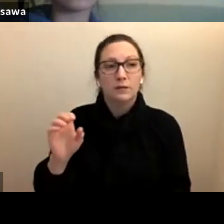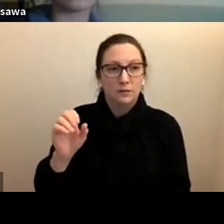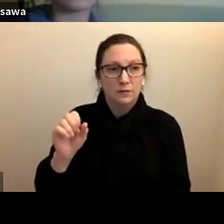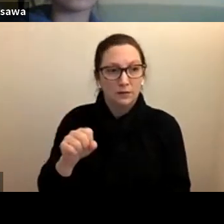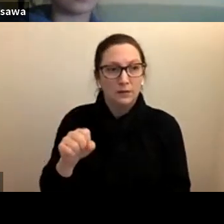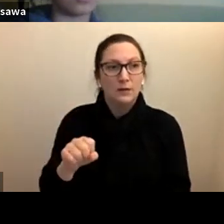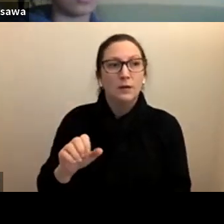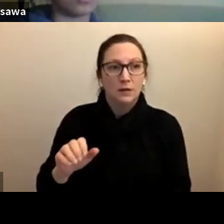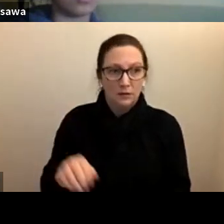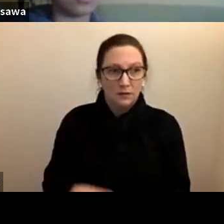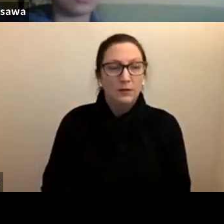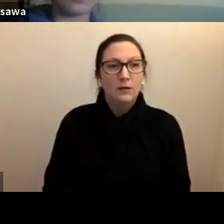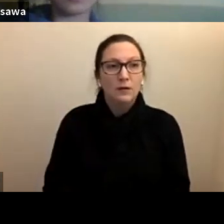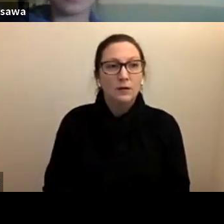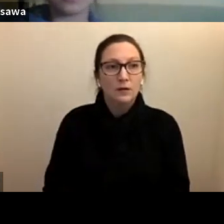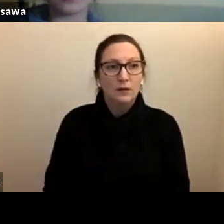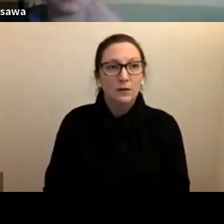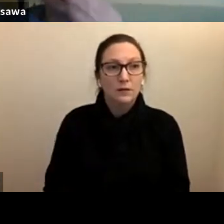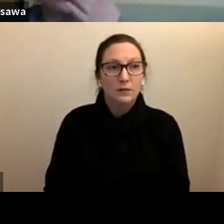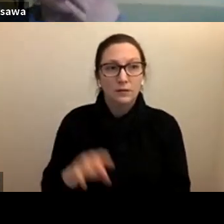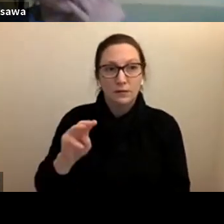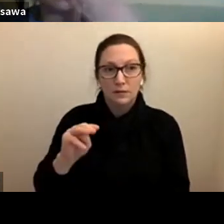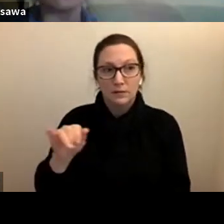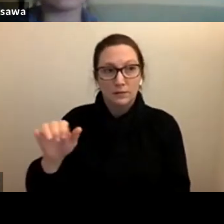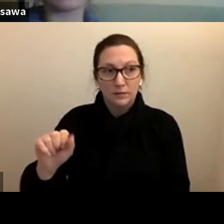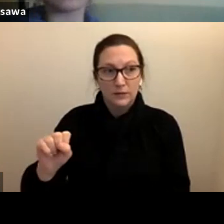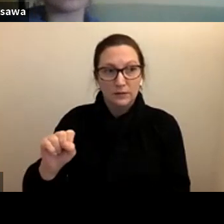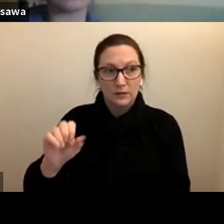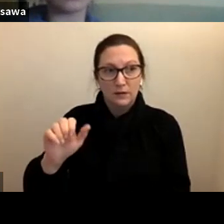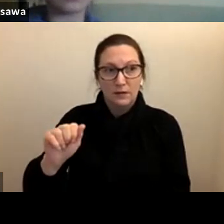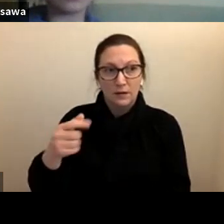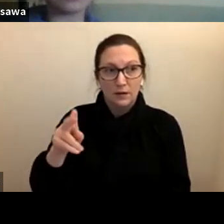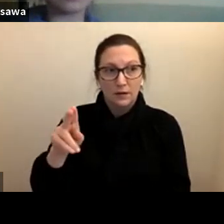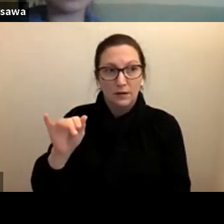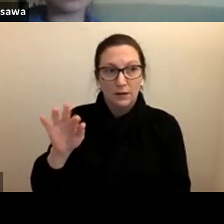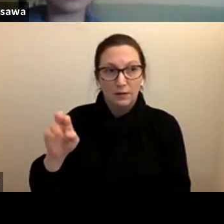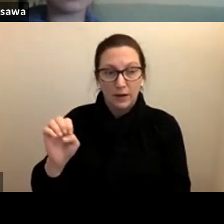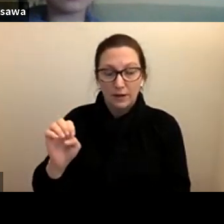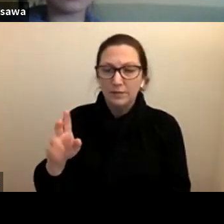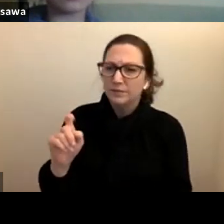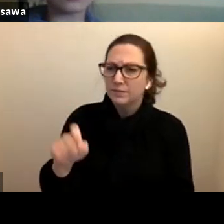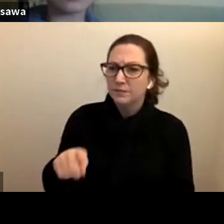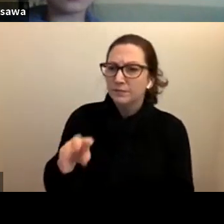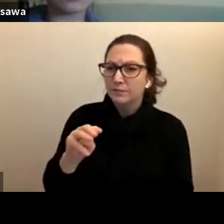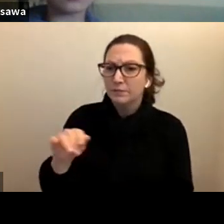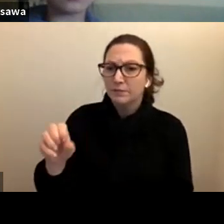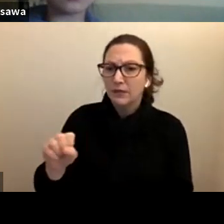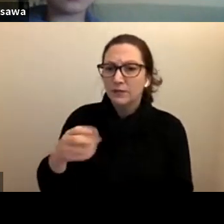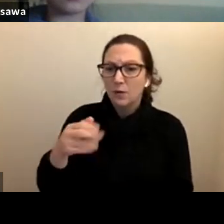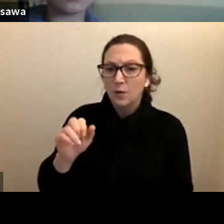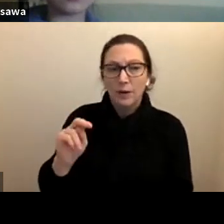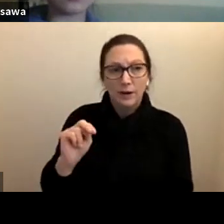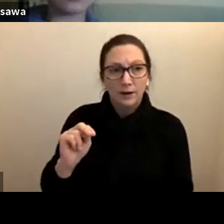Aguirre does. Yeah, okay. Thank you. I have a question for Ms. Hogan. I mean, the